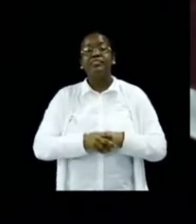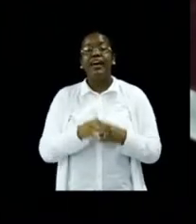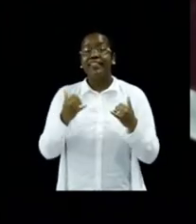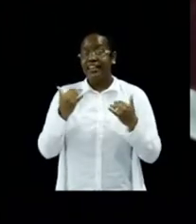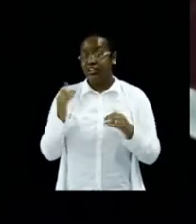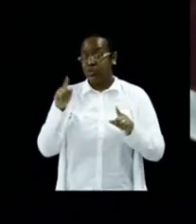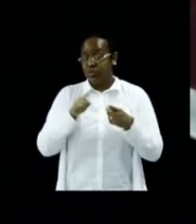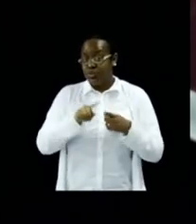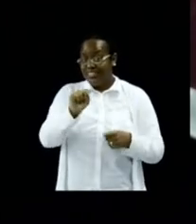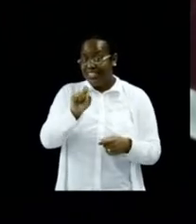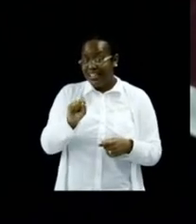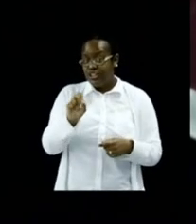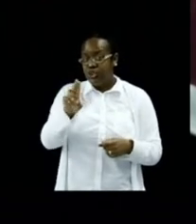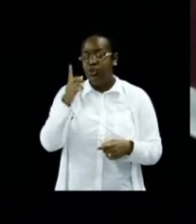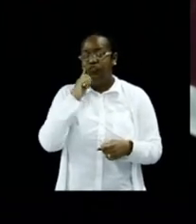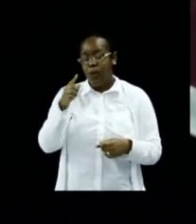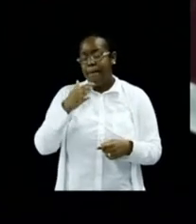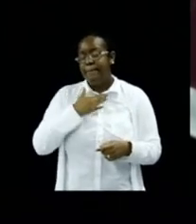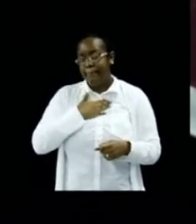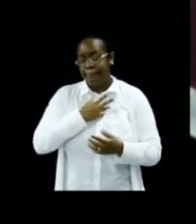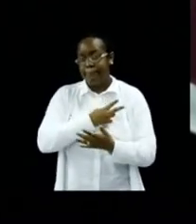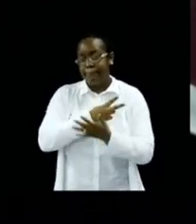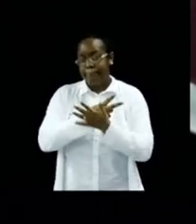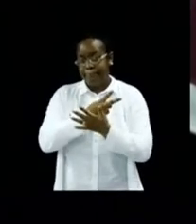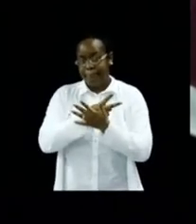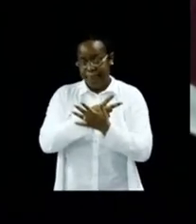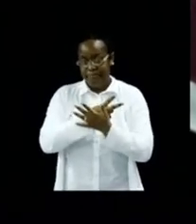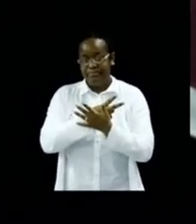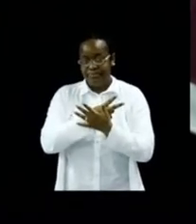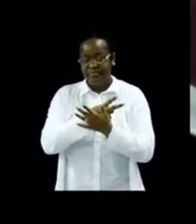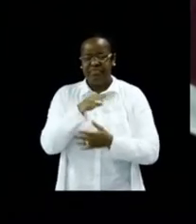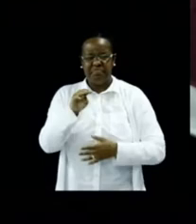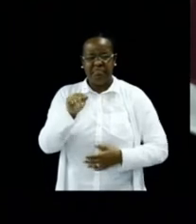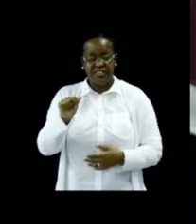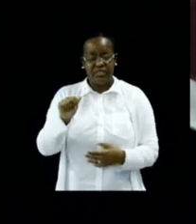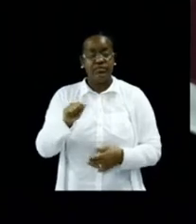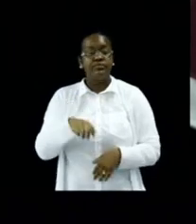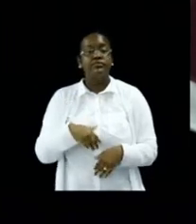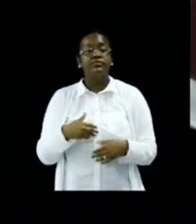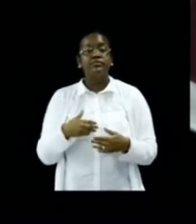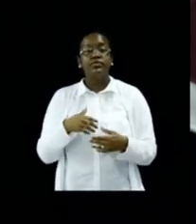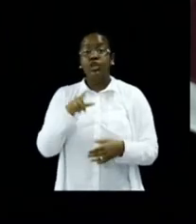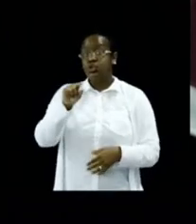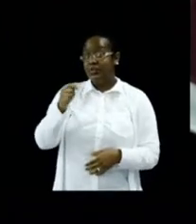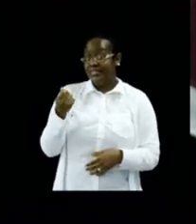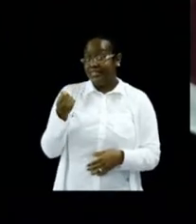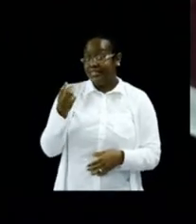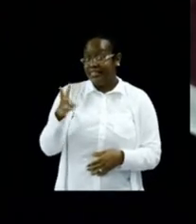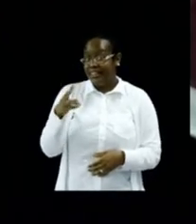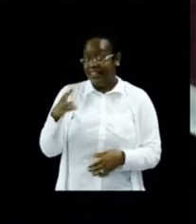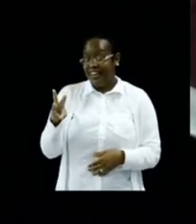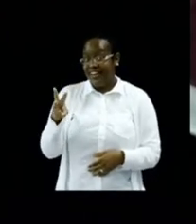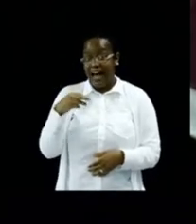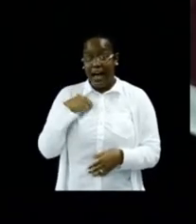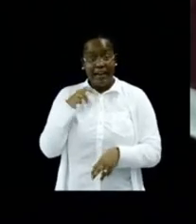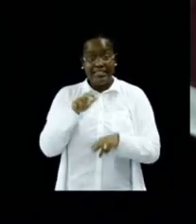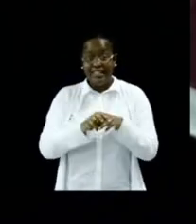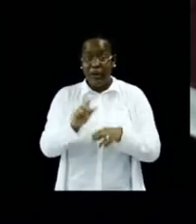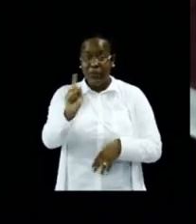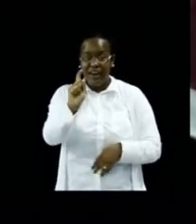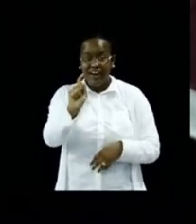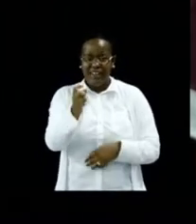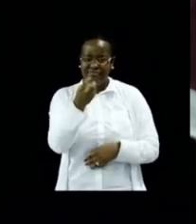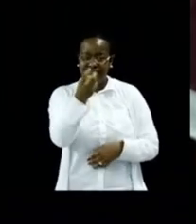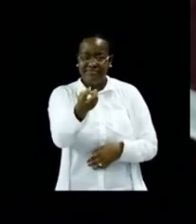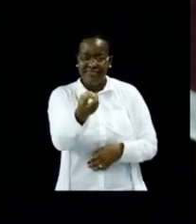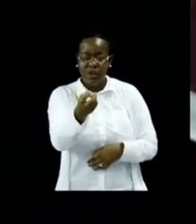Southern University for my master's. In 2016, I sat exactly where you are, not